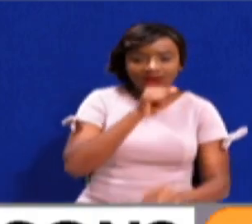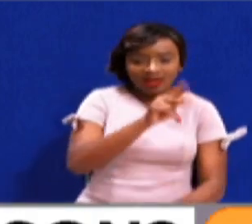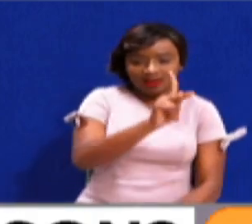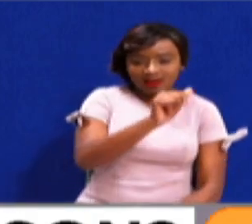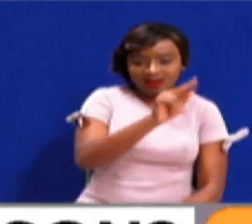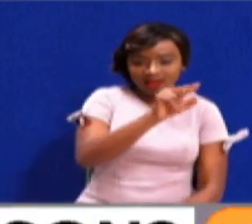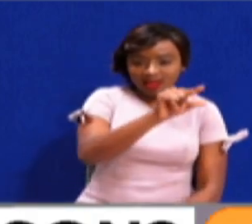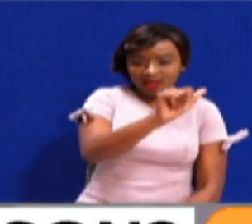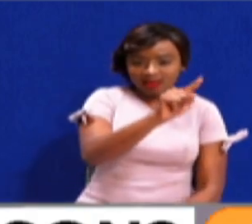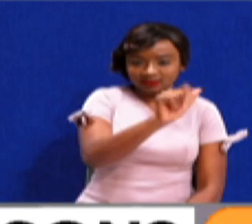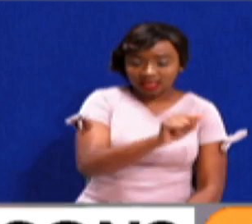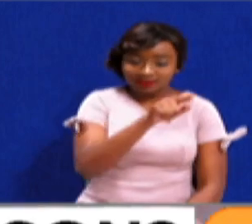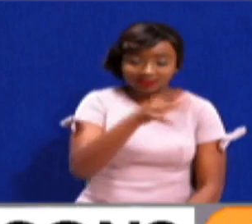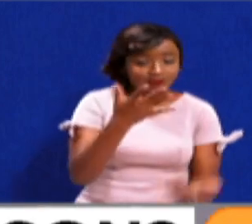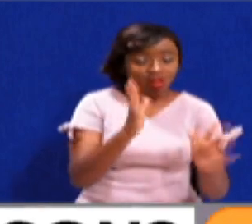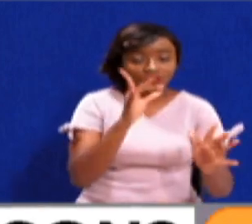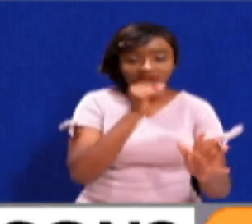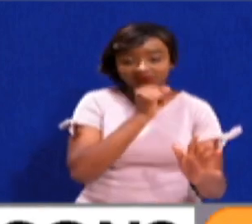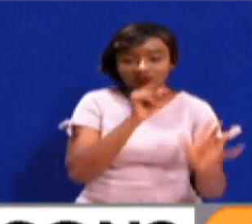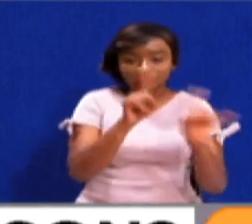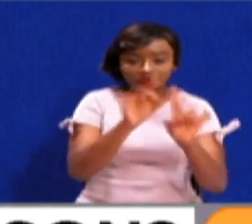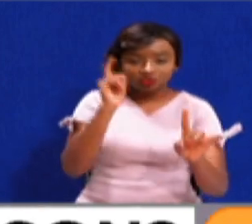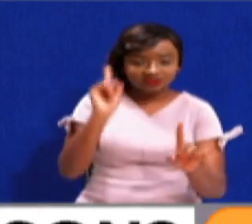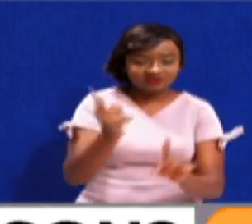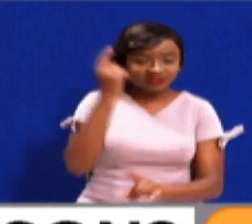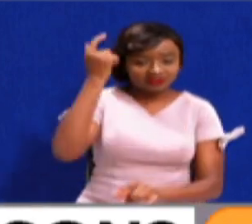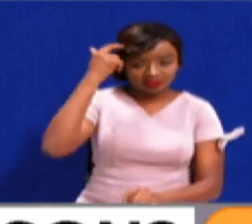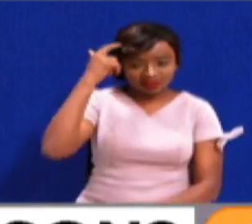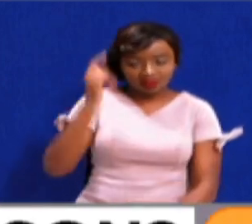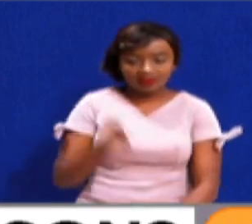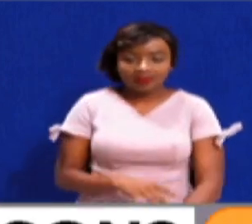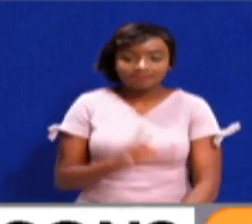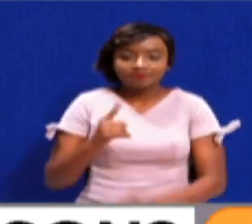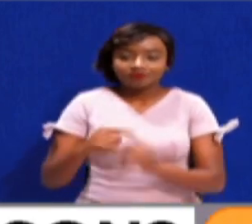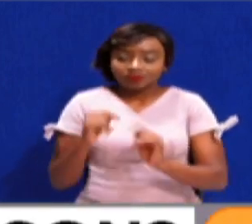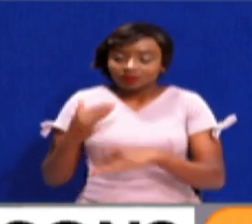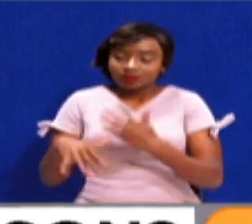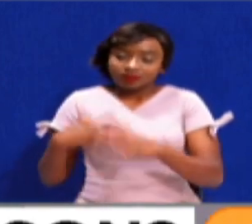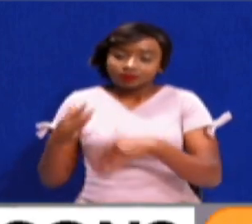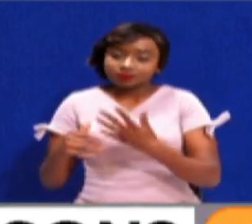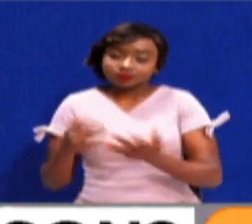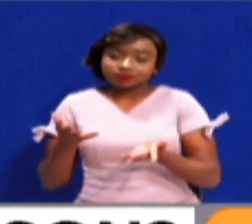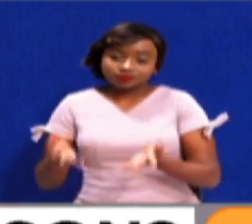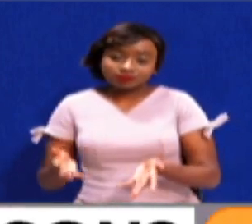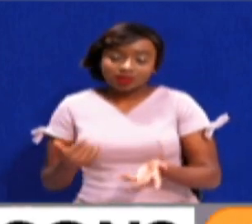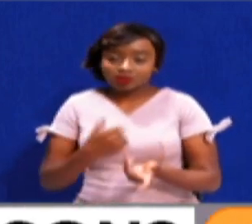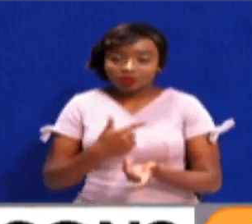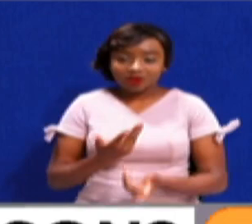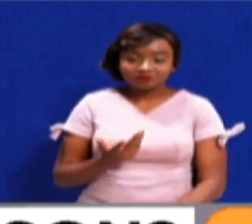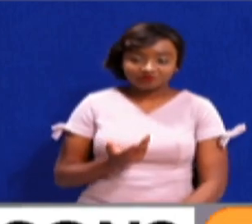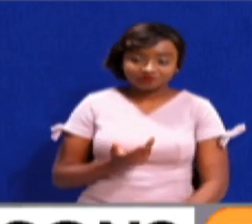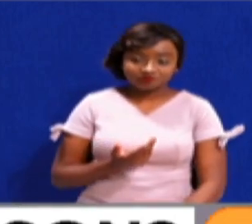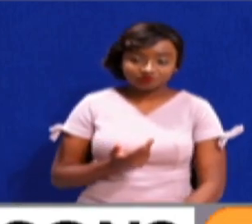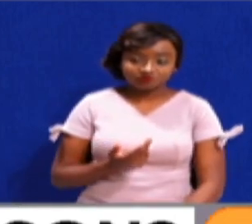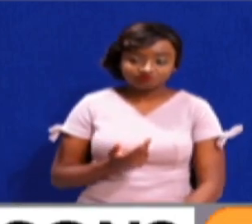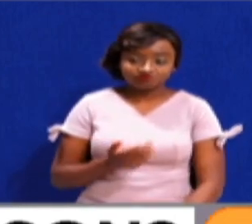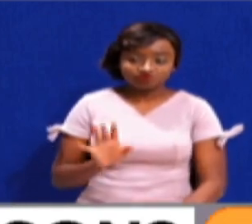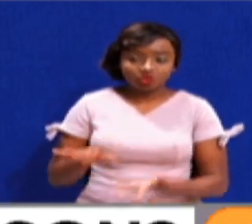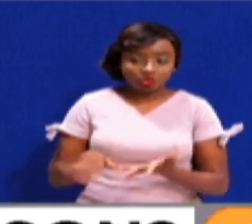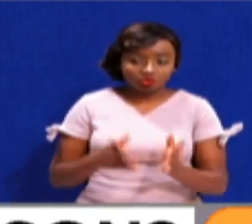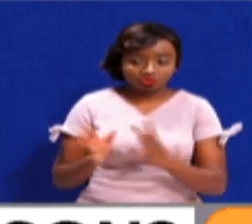the first loss I can remember on the floor of the House. But finally, at least now there's an opportunity